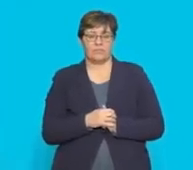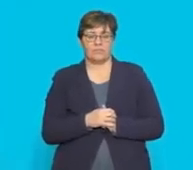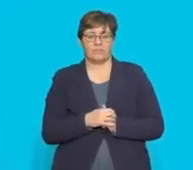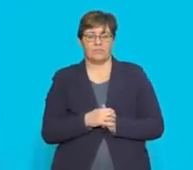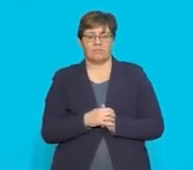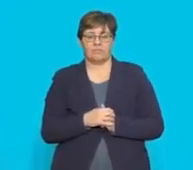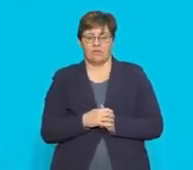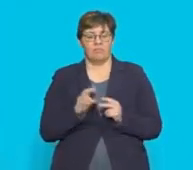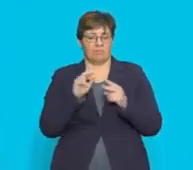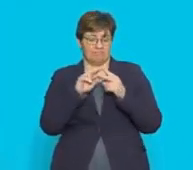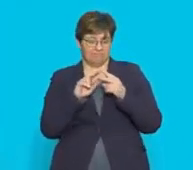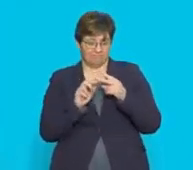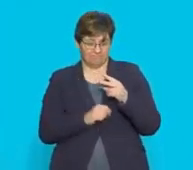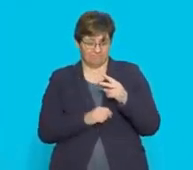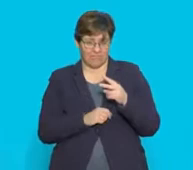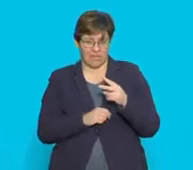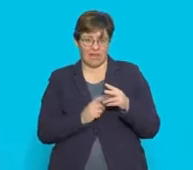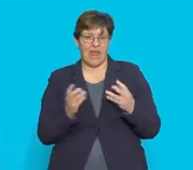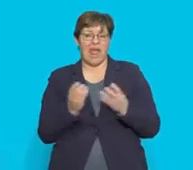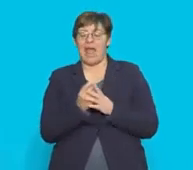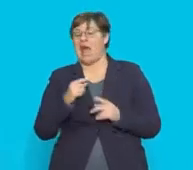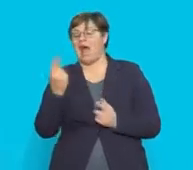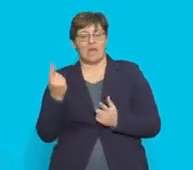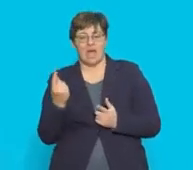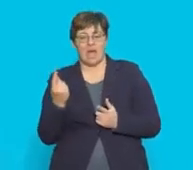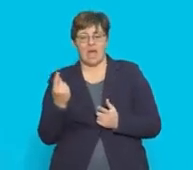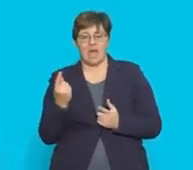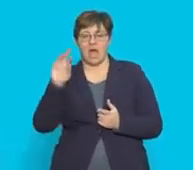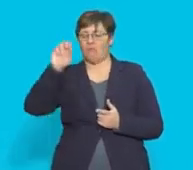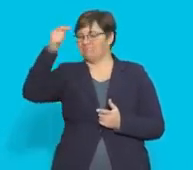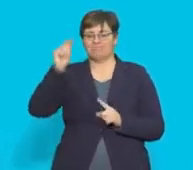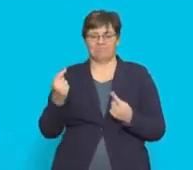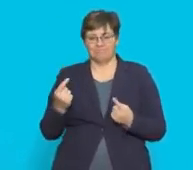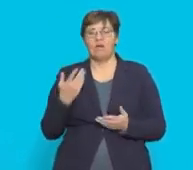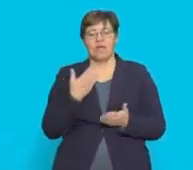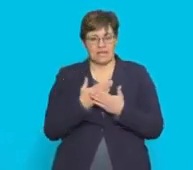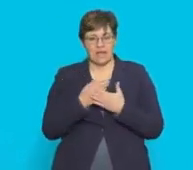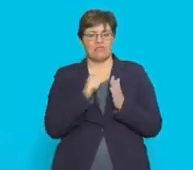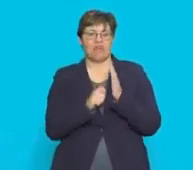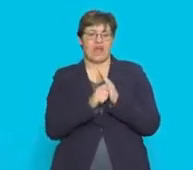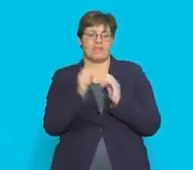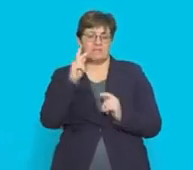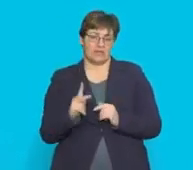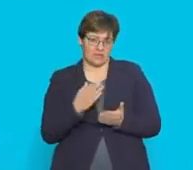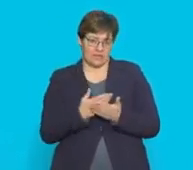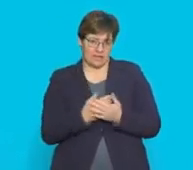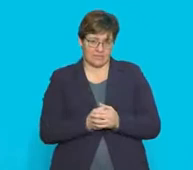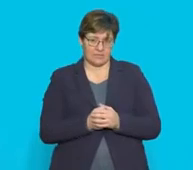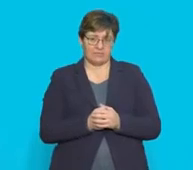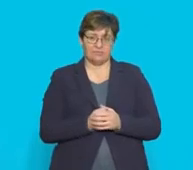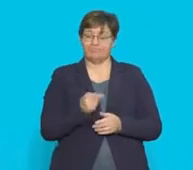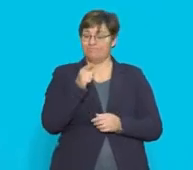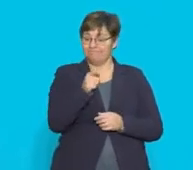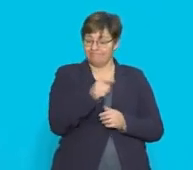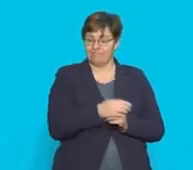And that's all that we will have. We will not have it as an irrational number because it can be written as a fraction.